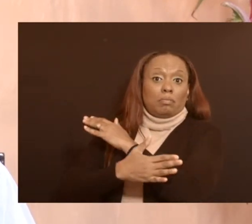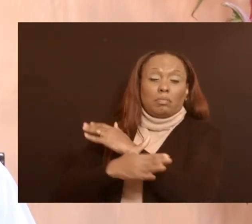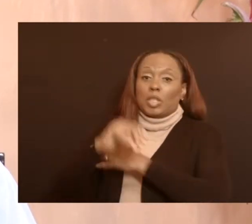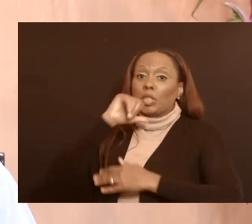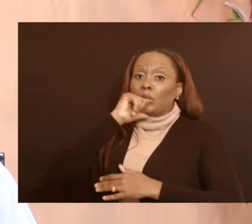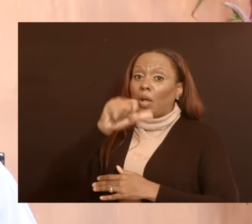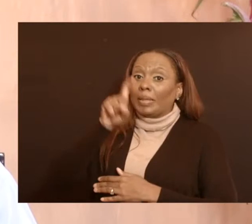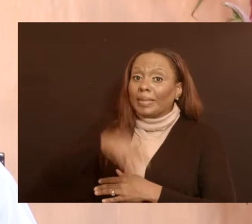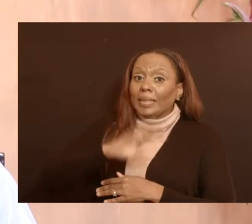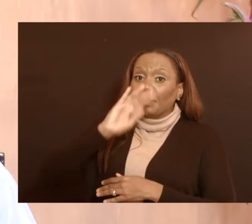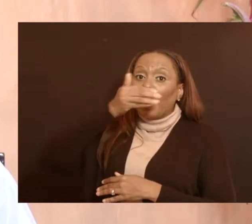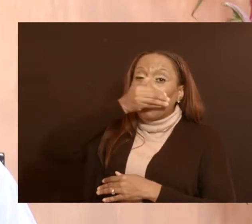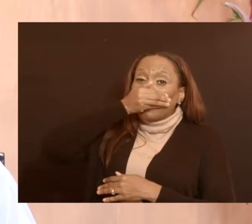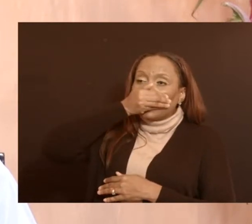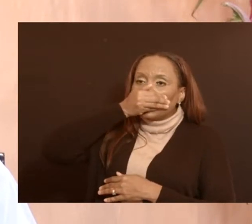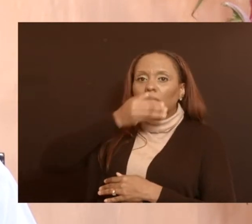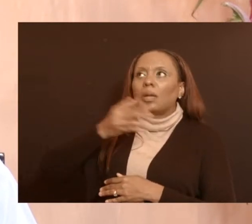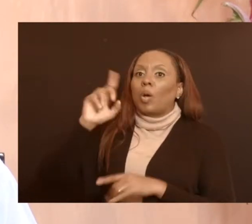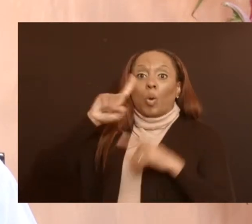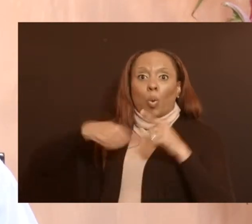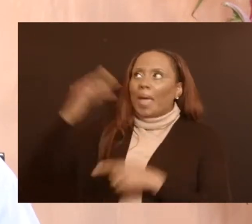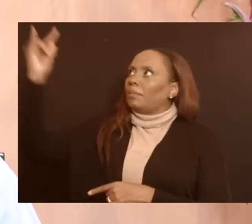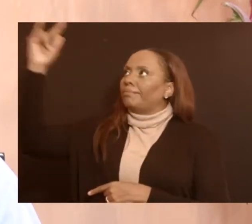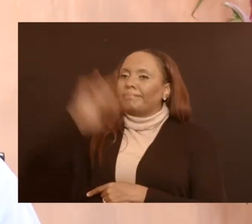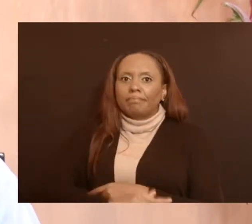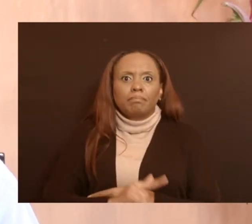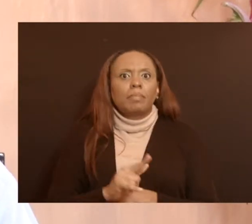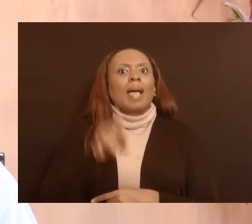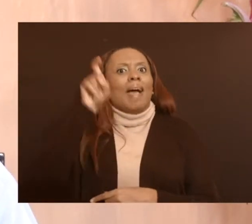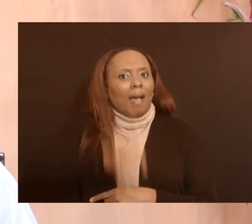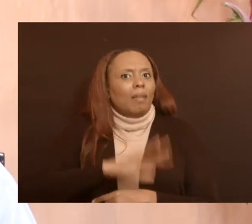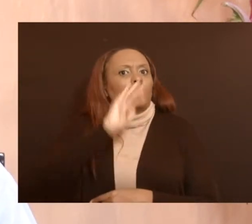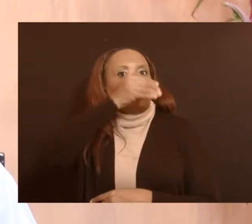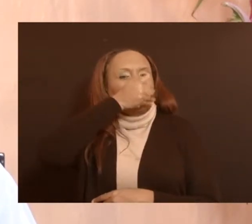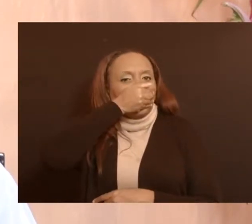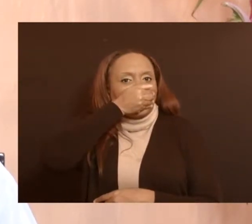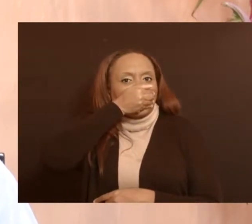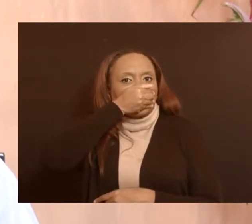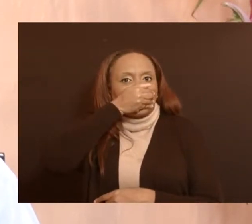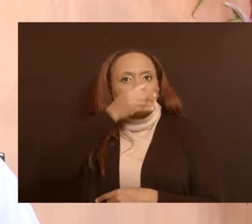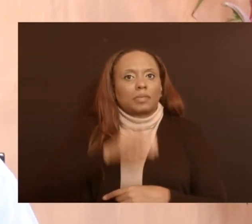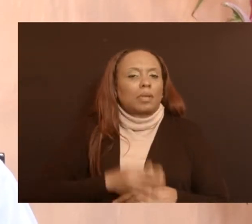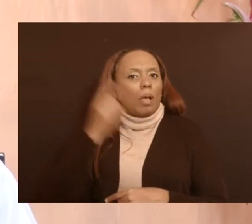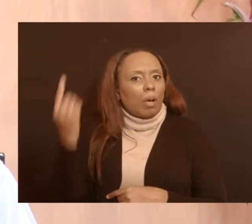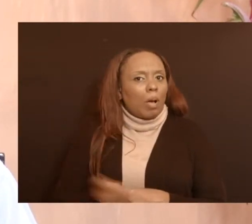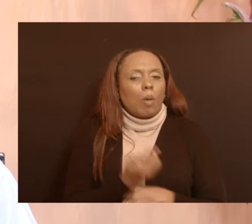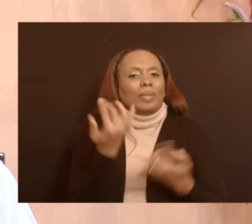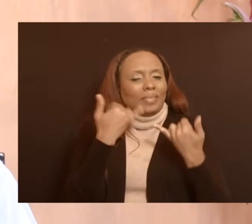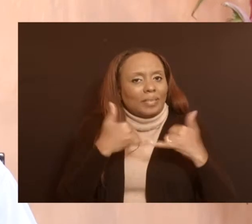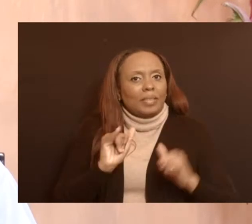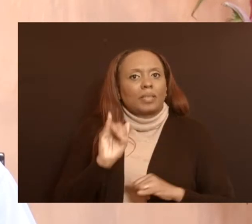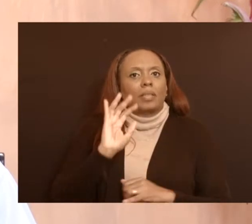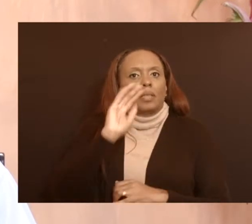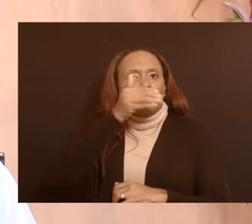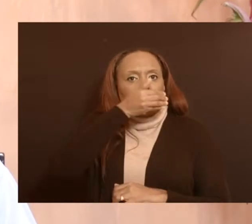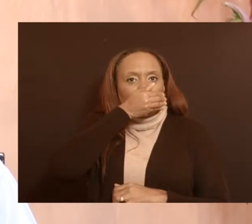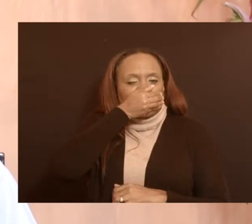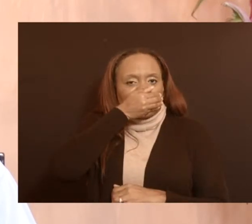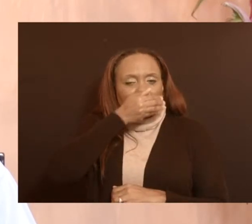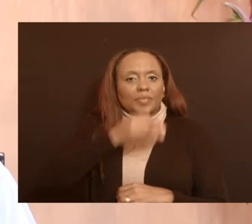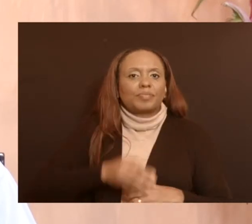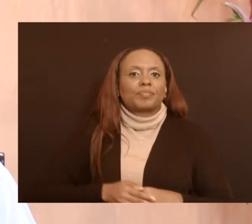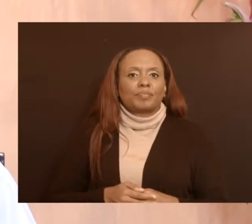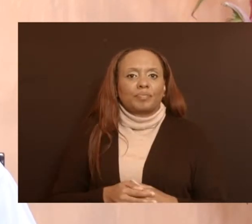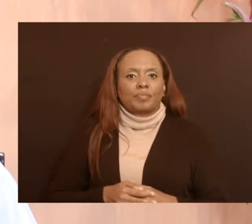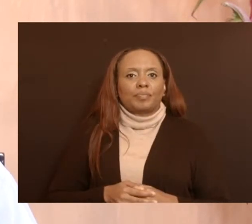public spaces, and we've made that very clear. This is one of the areas where this obviously is falling off.